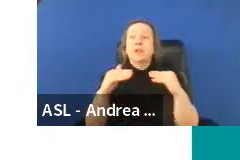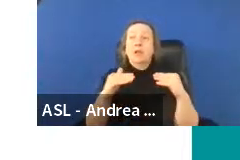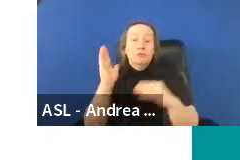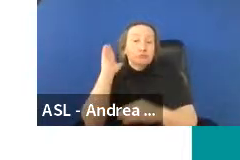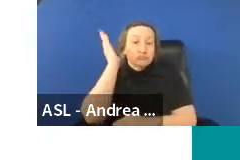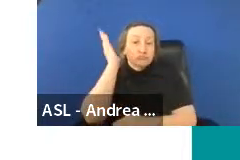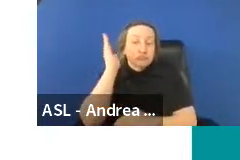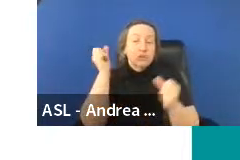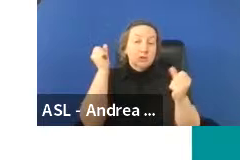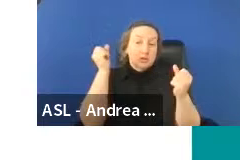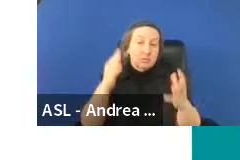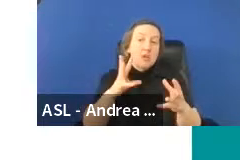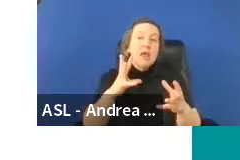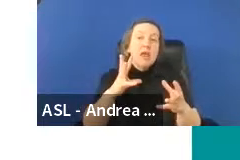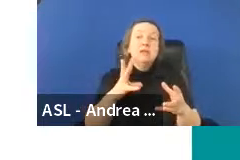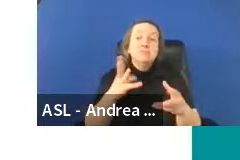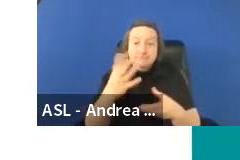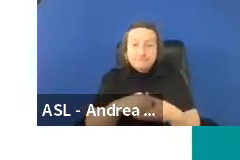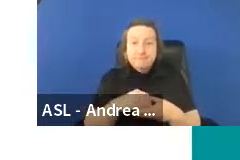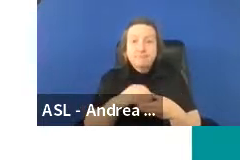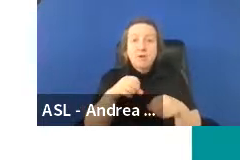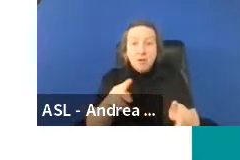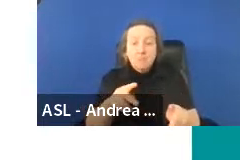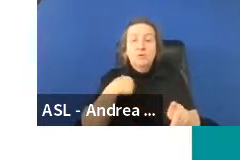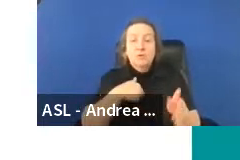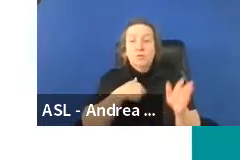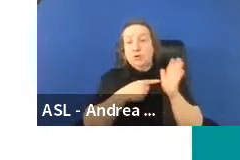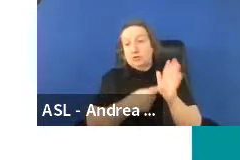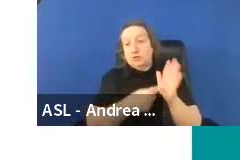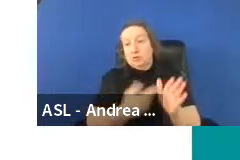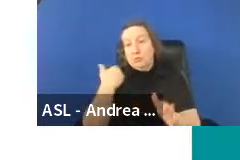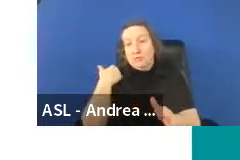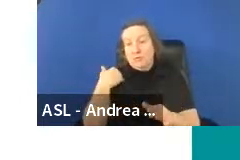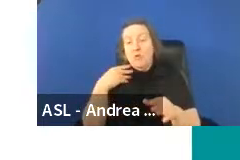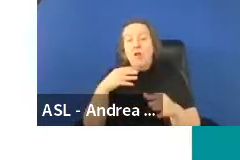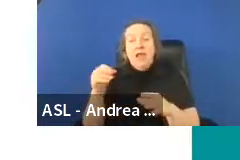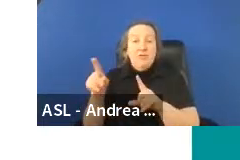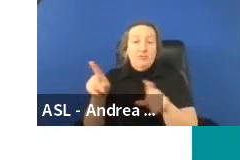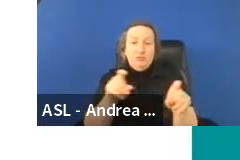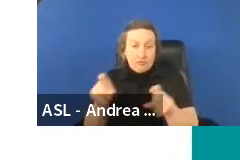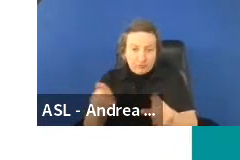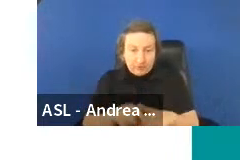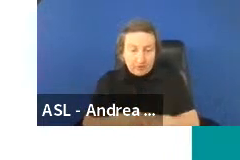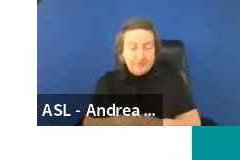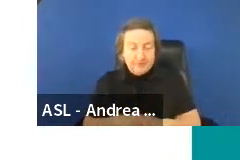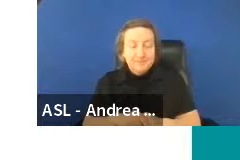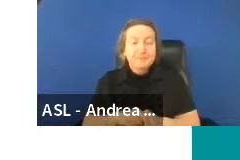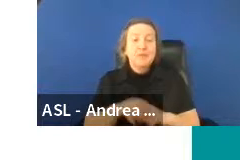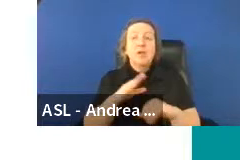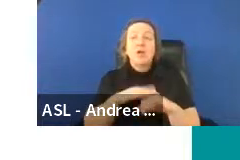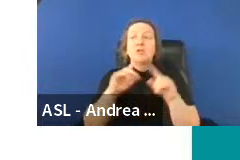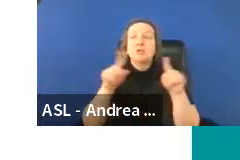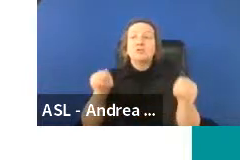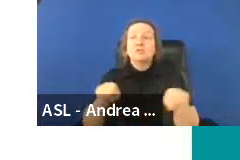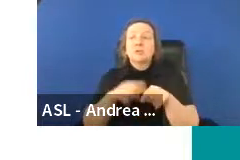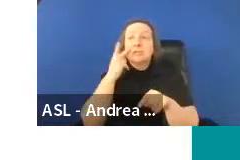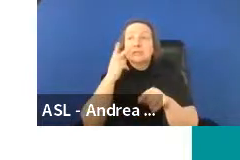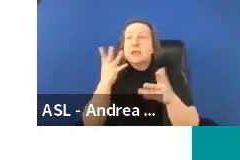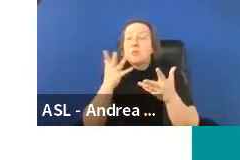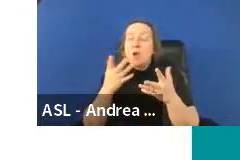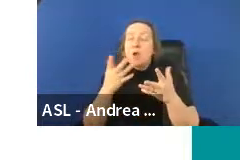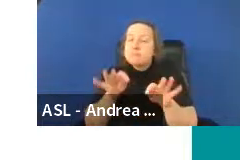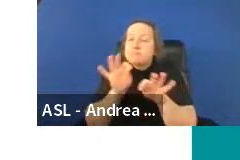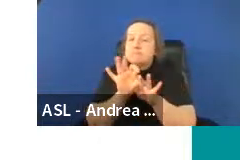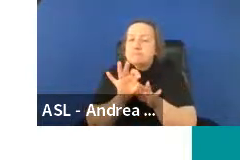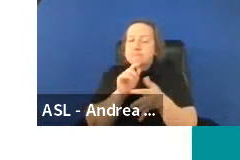in many of the engagement opportunities detailed earlier and in the survey. On screen, you can see a summary of the key takeaways